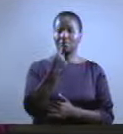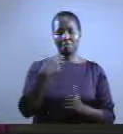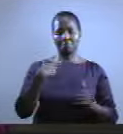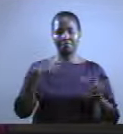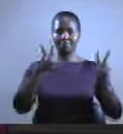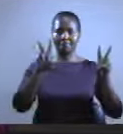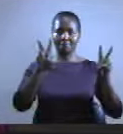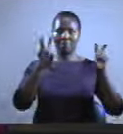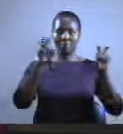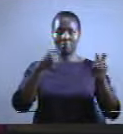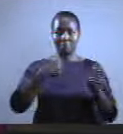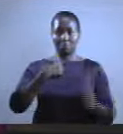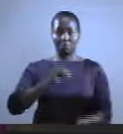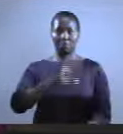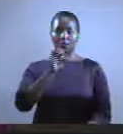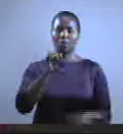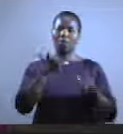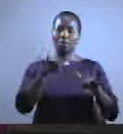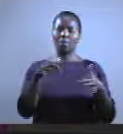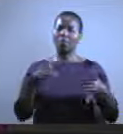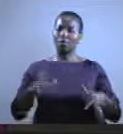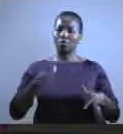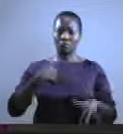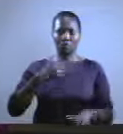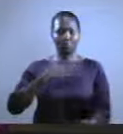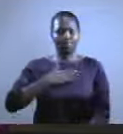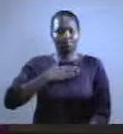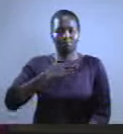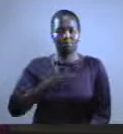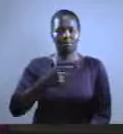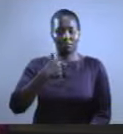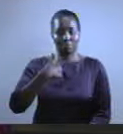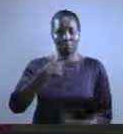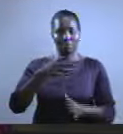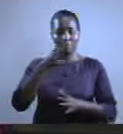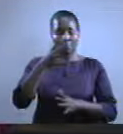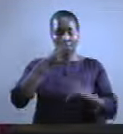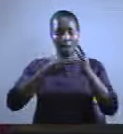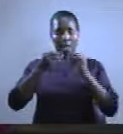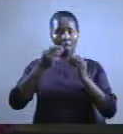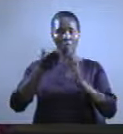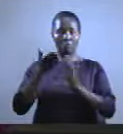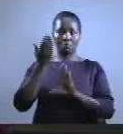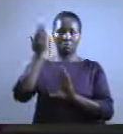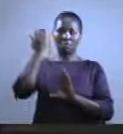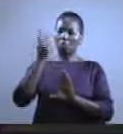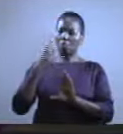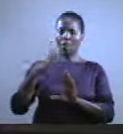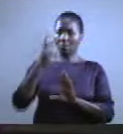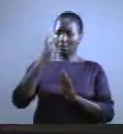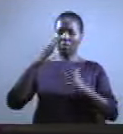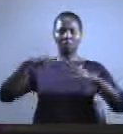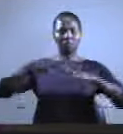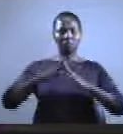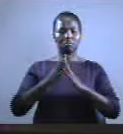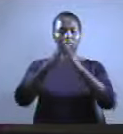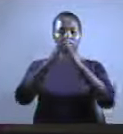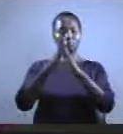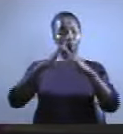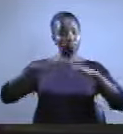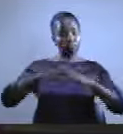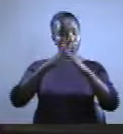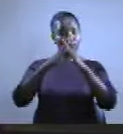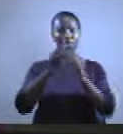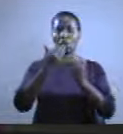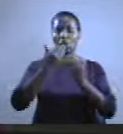South Africans, we feel very proud to be able to put our experience of the power of solidarity into action for the benefit of